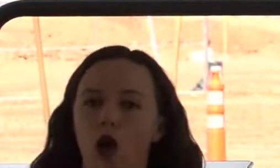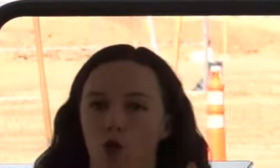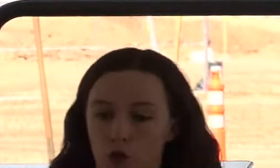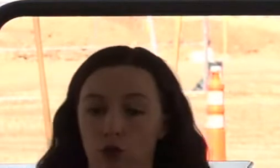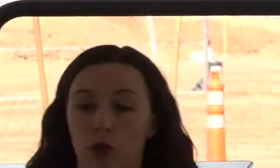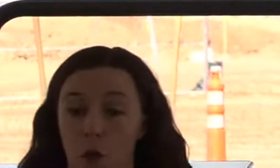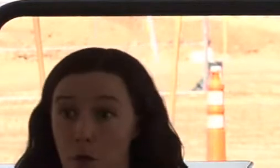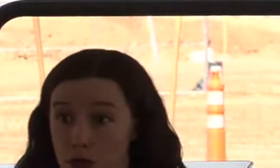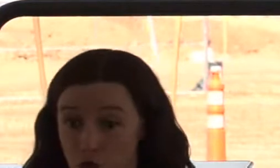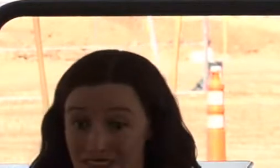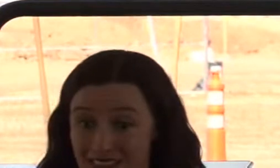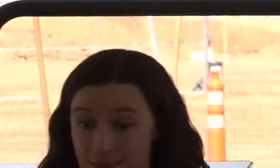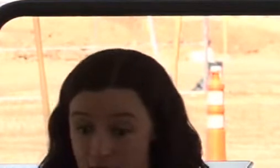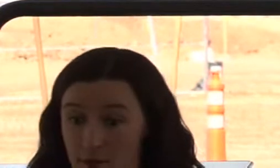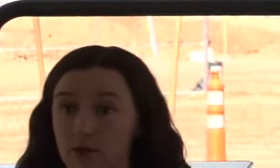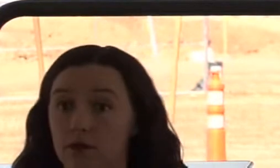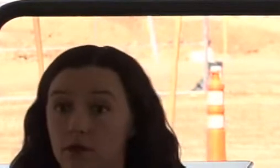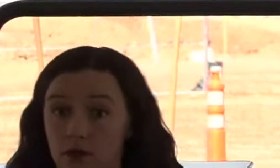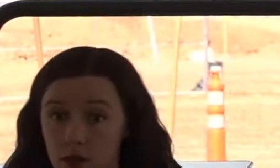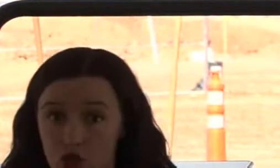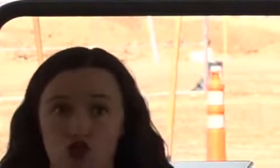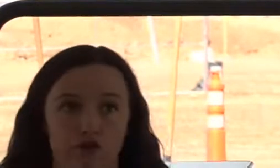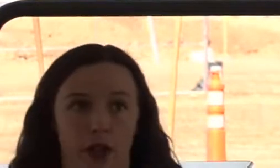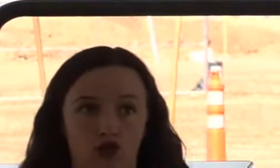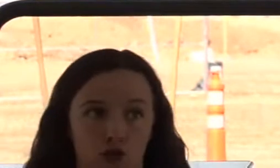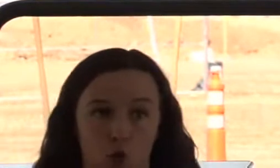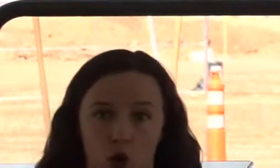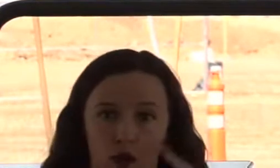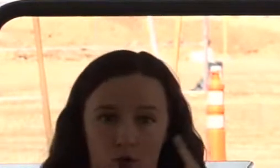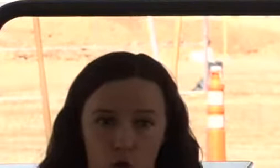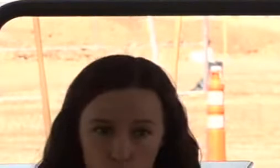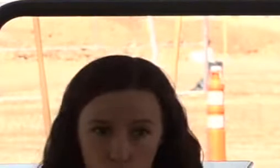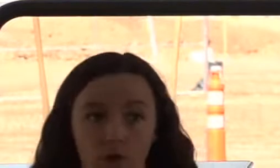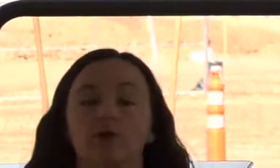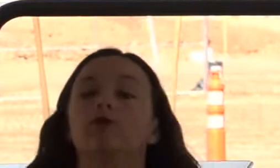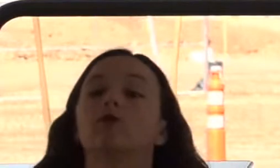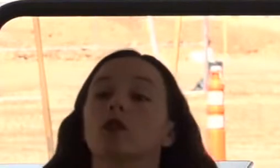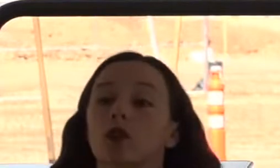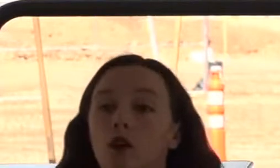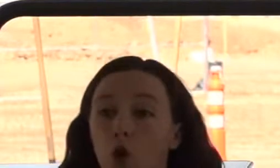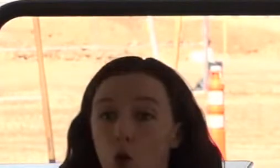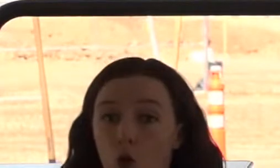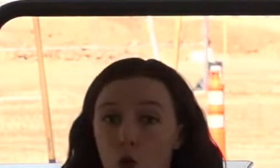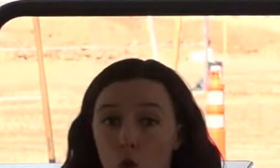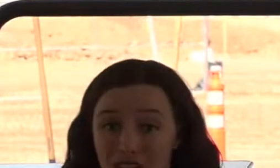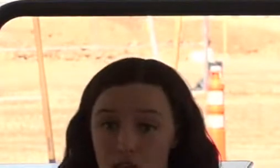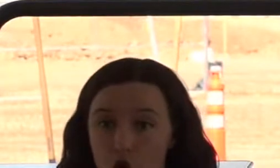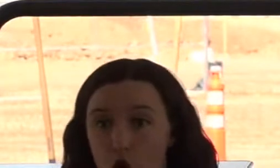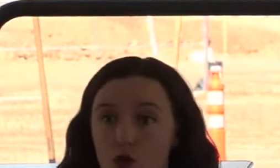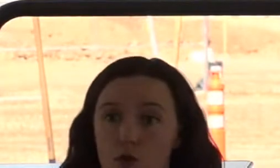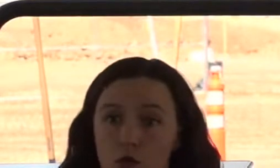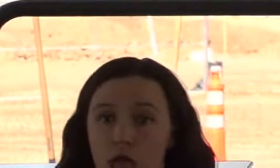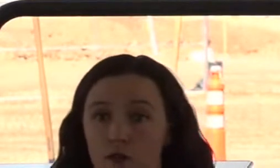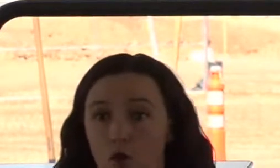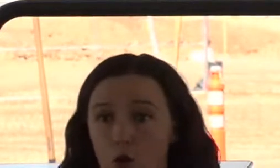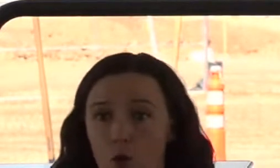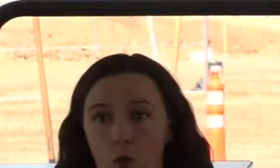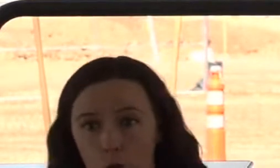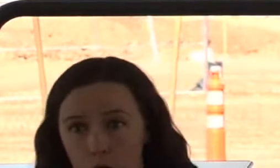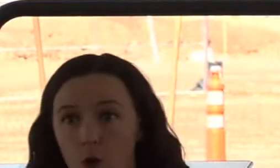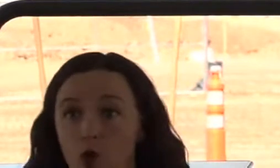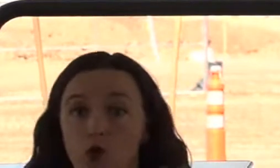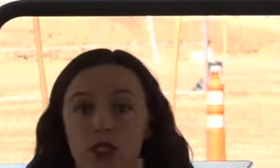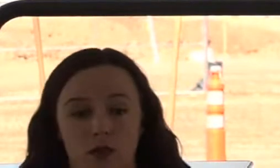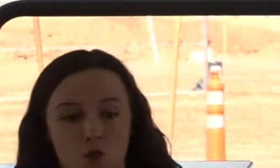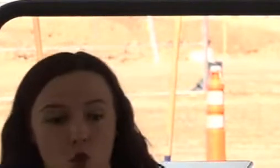means when they leave here, they are ready to start working for you. In fact, with that new platform I talked about, we'd like to see more